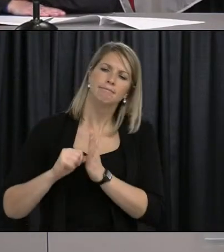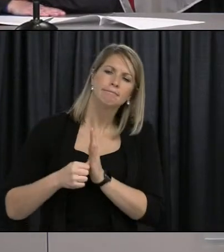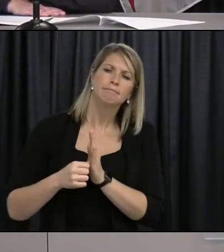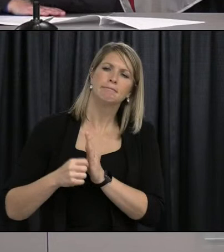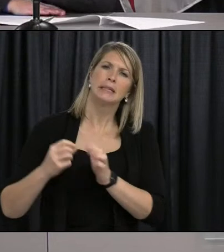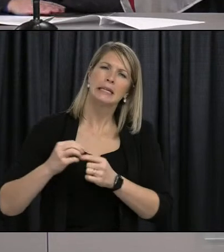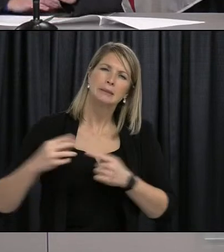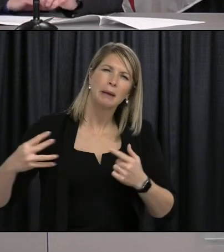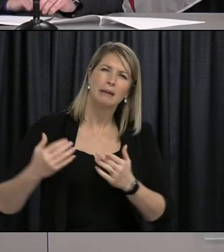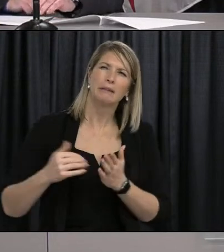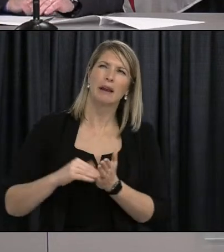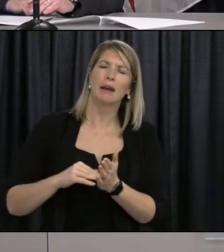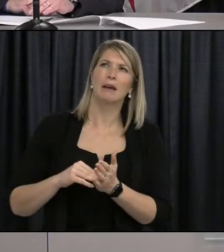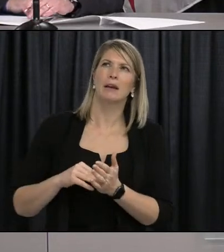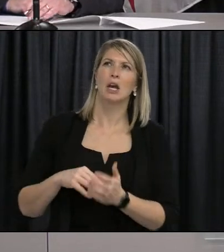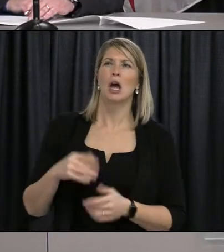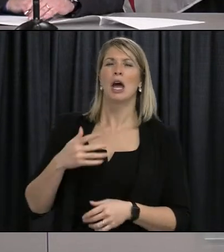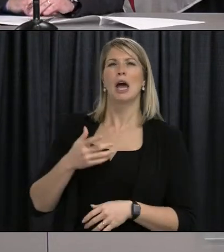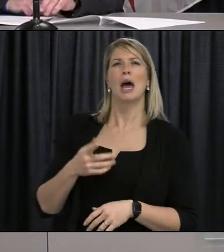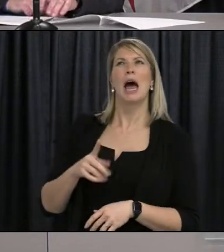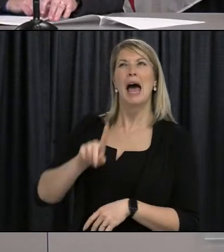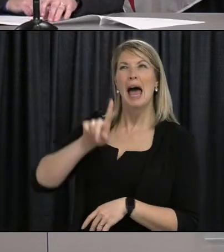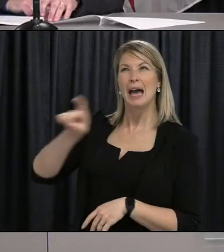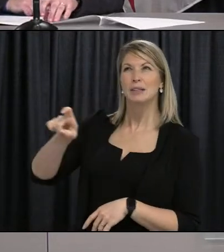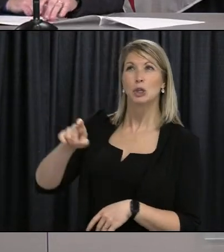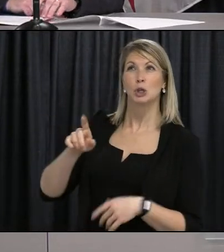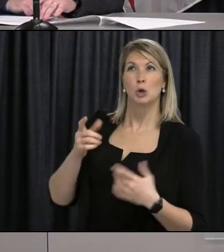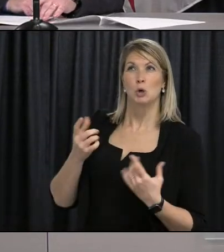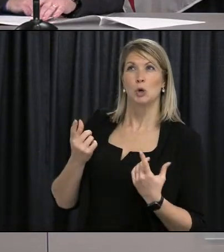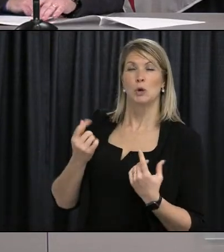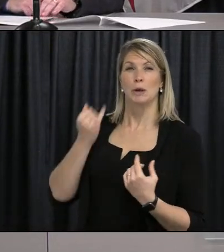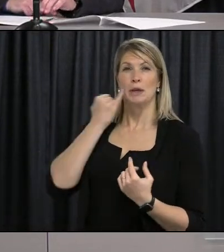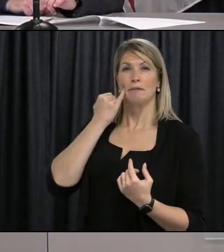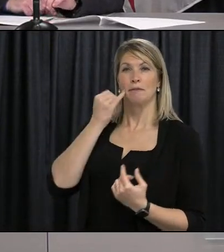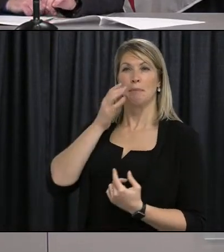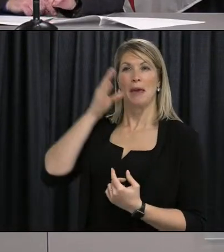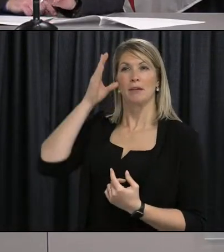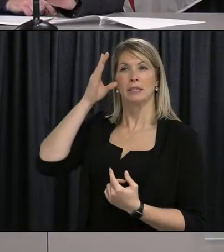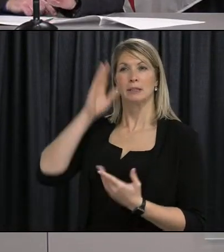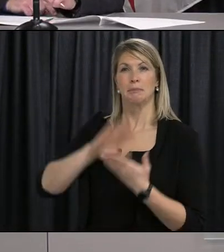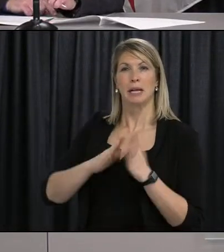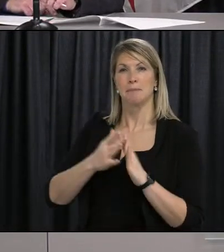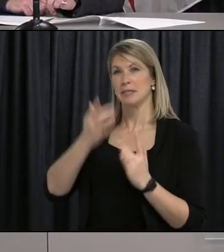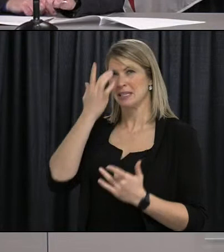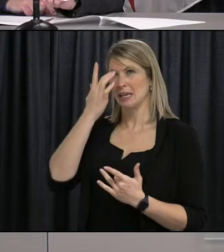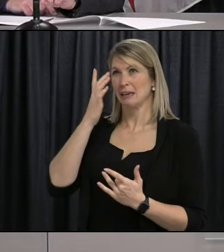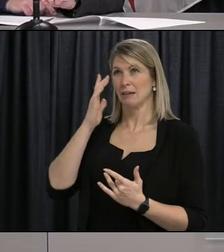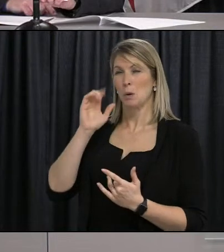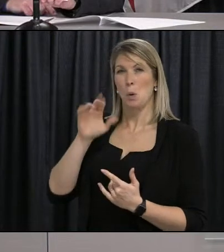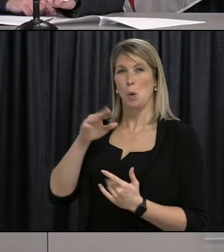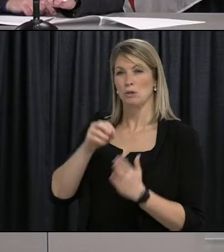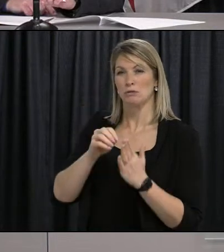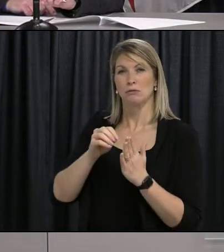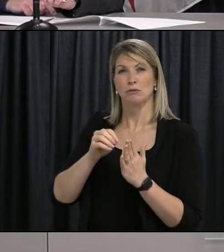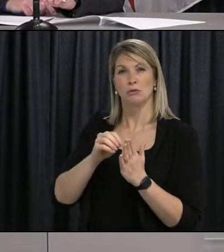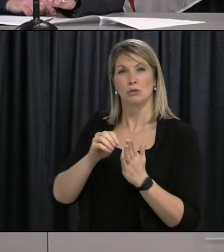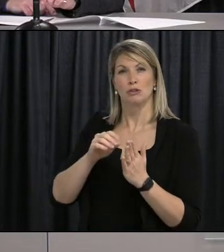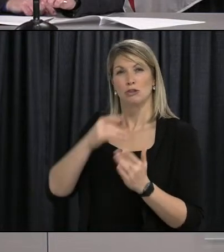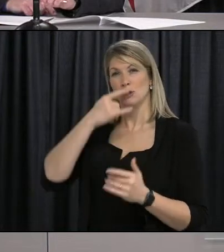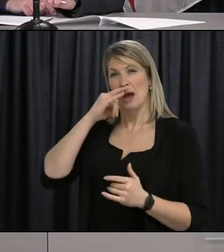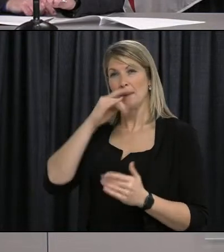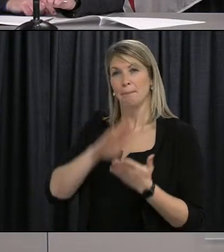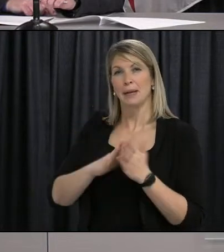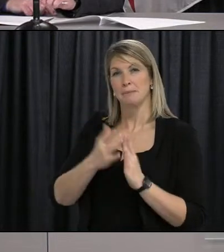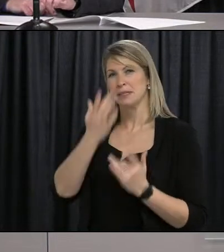of things. Sorry, David, you were kind of faint. Are you asking what should parents do if their children become symptomatic? Is that the question? If